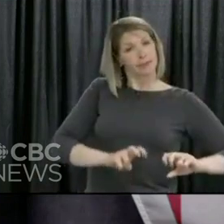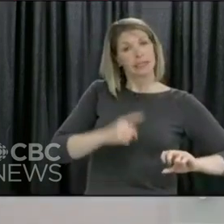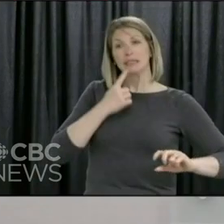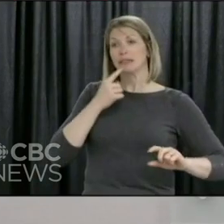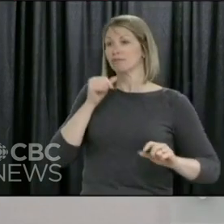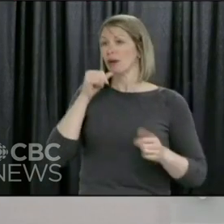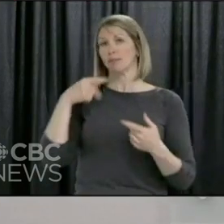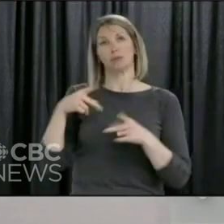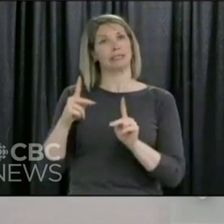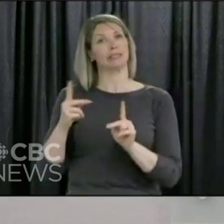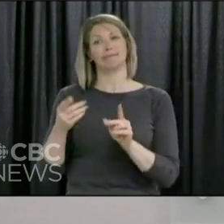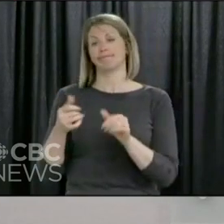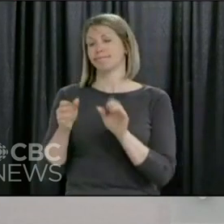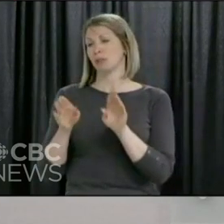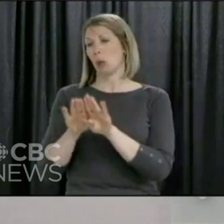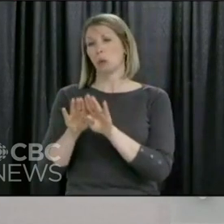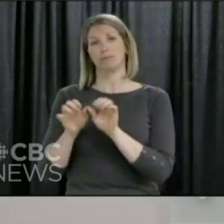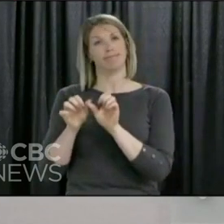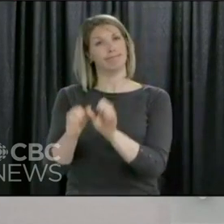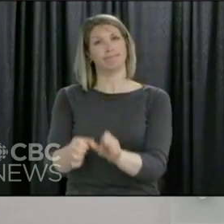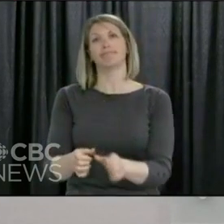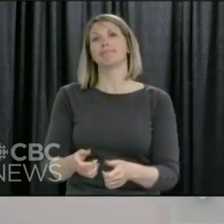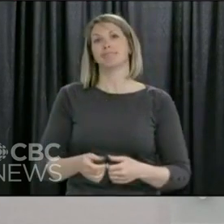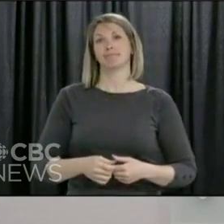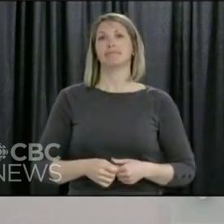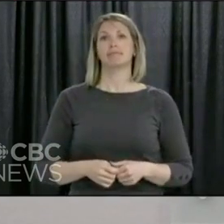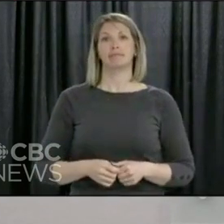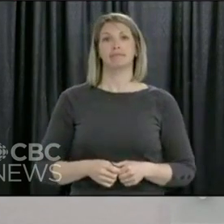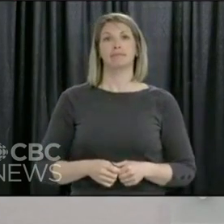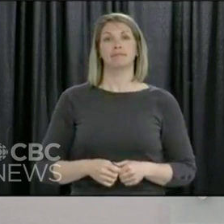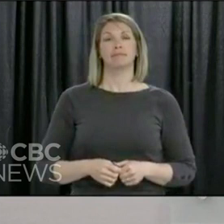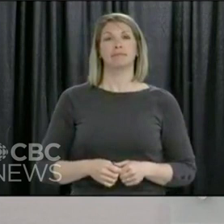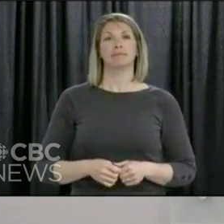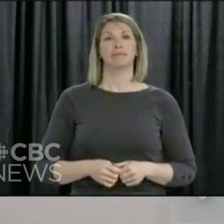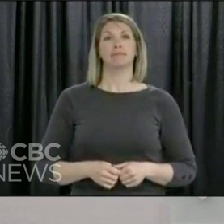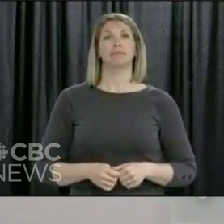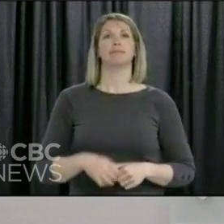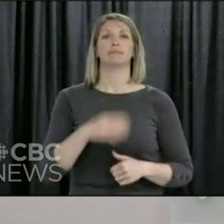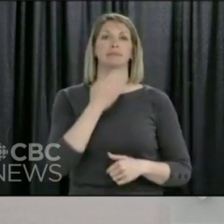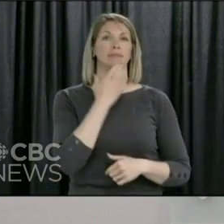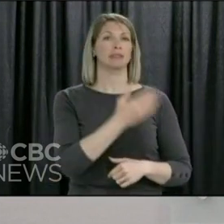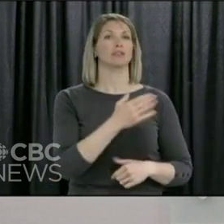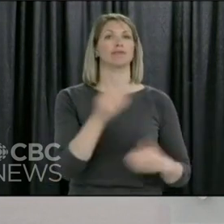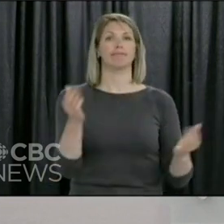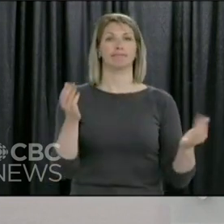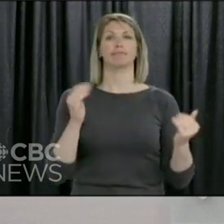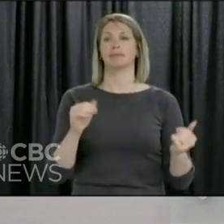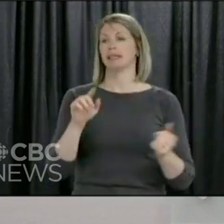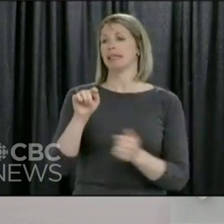Okay, thank you. Our next question is from Peter Jackson of The Telegram. Please go ahead.